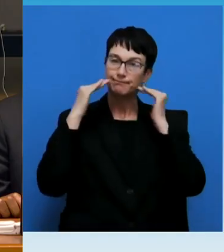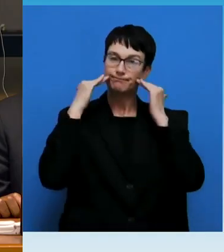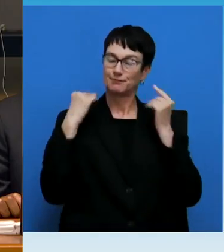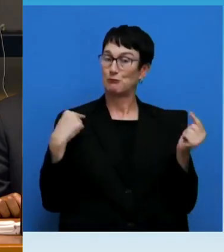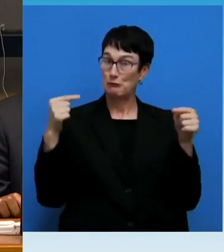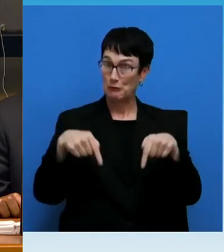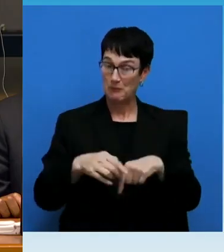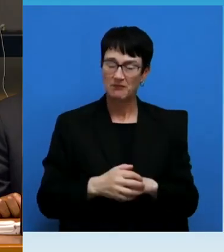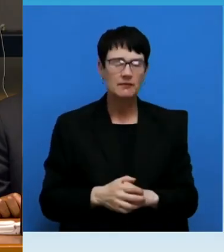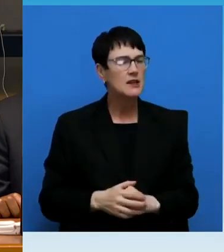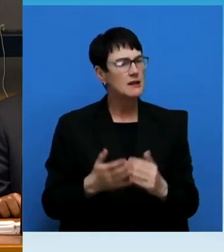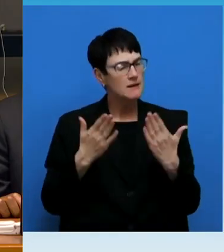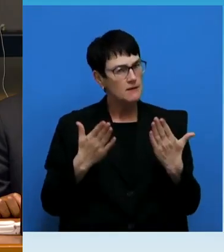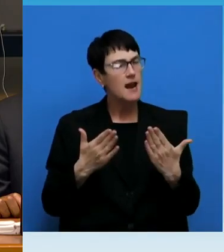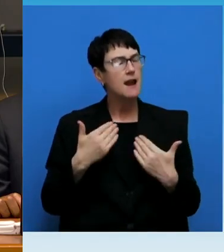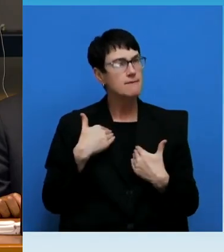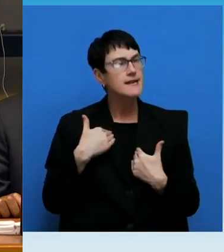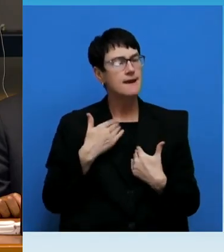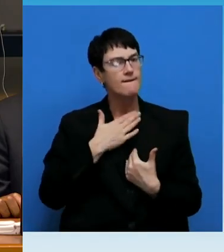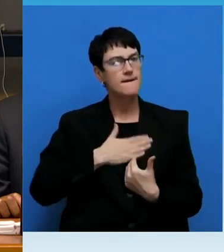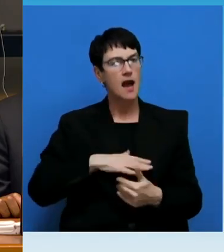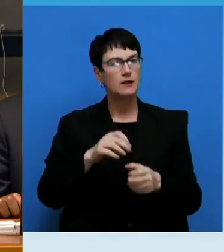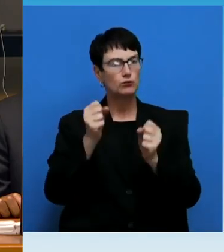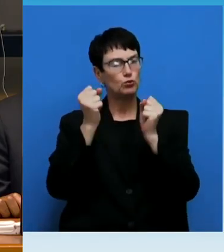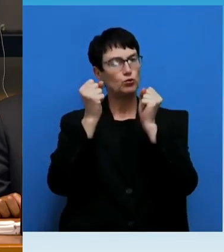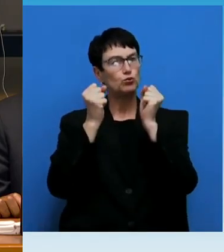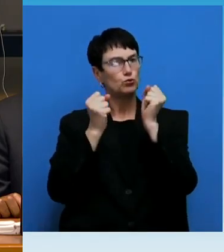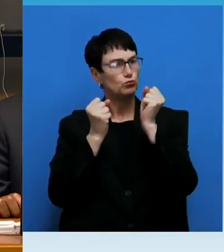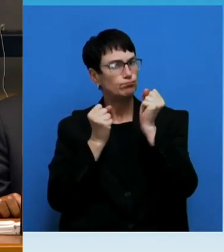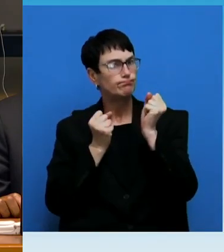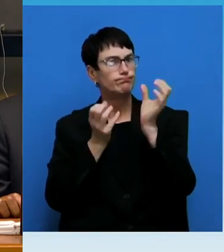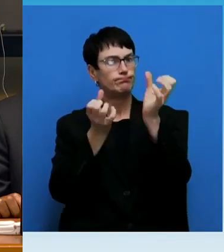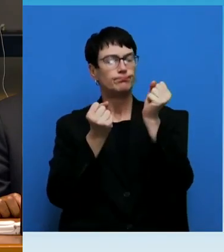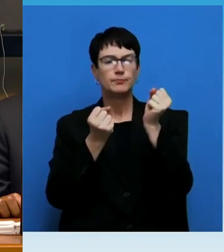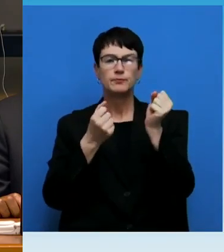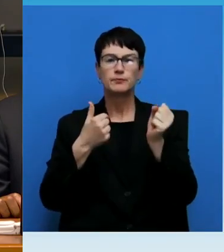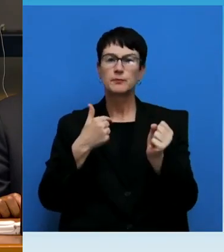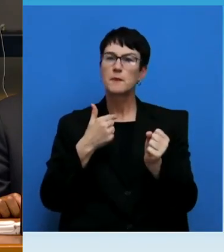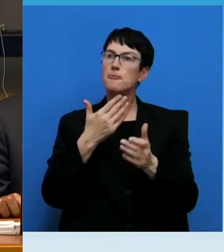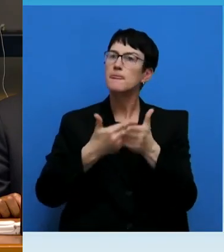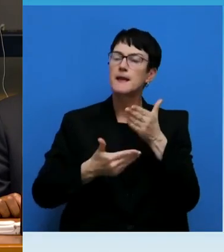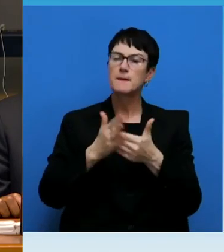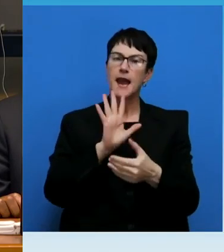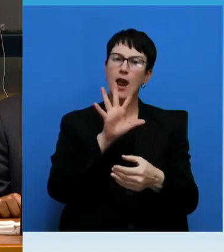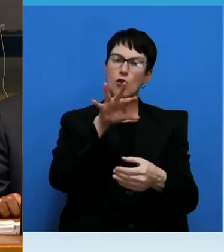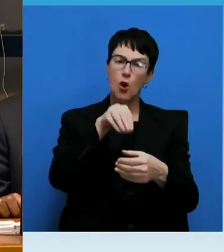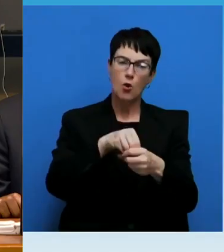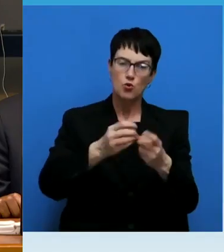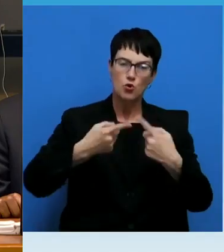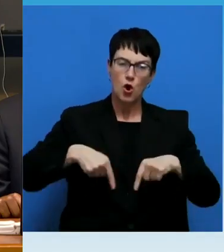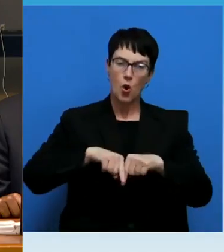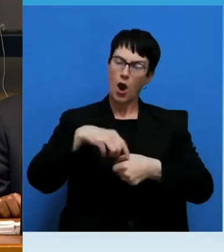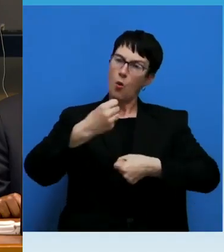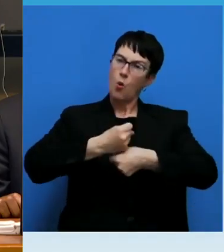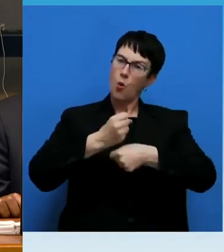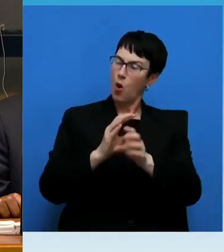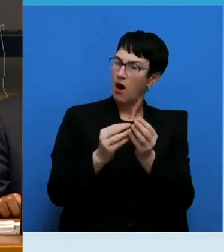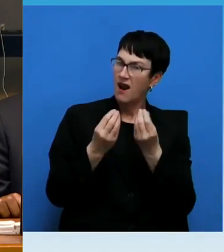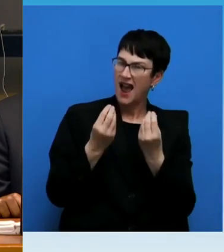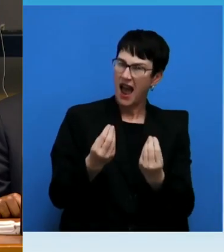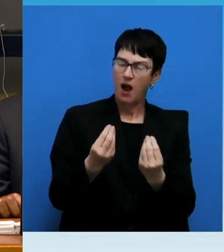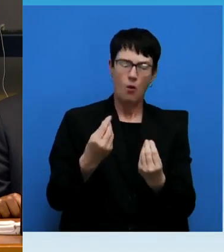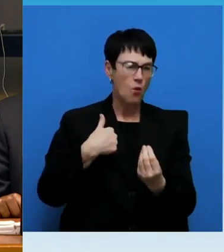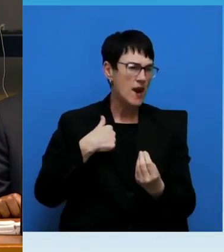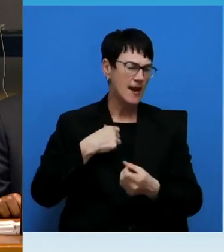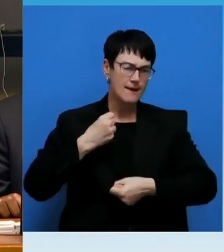shared journey toward disability inclusion with a focus on fast-tracking our progress. Our work at